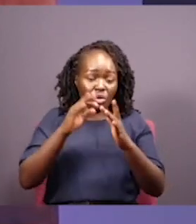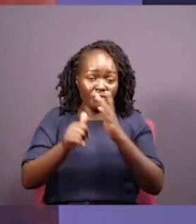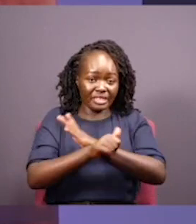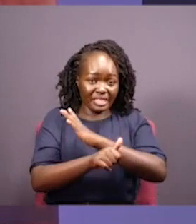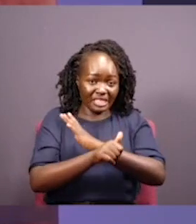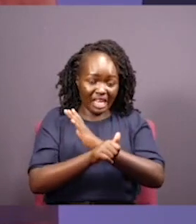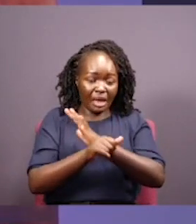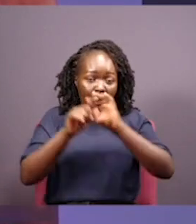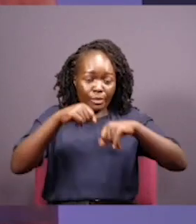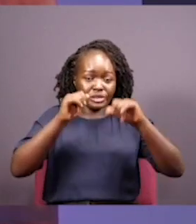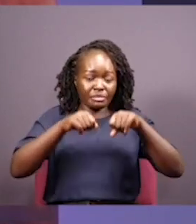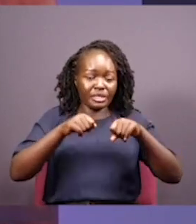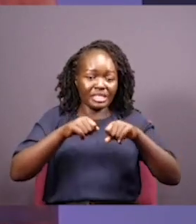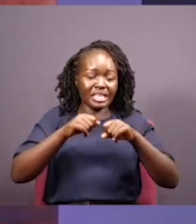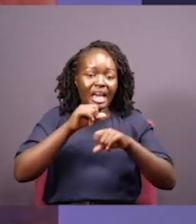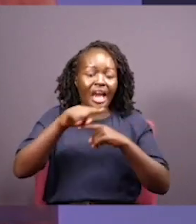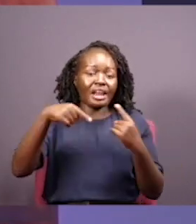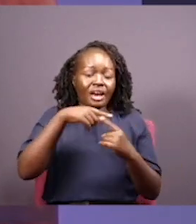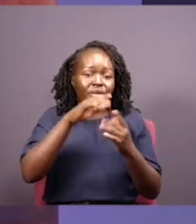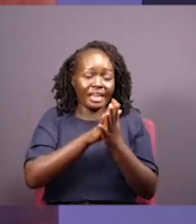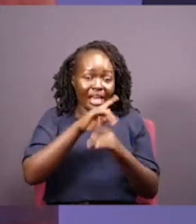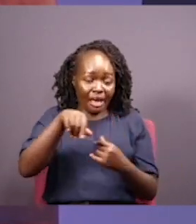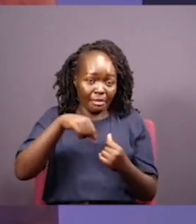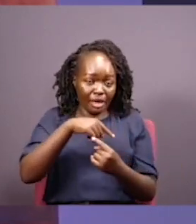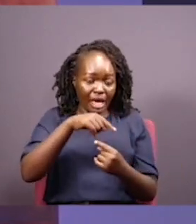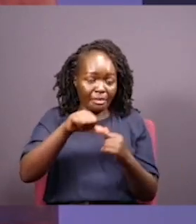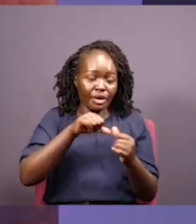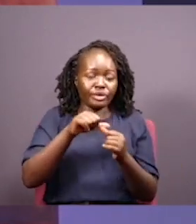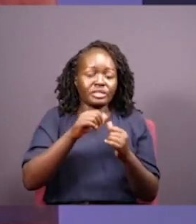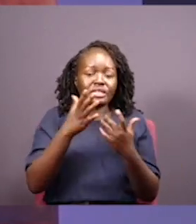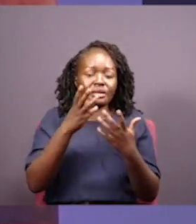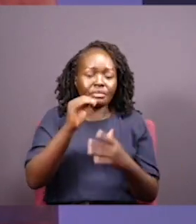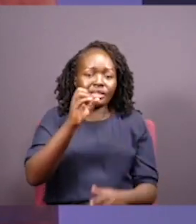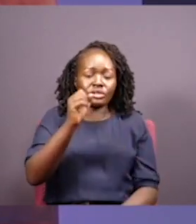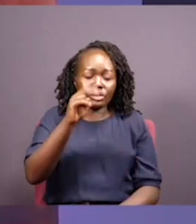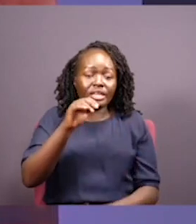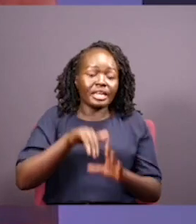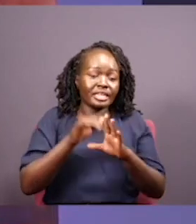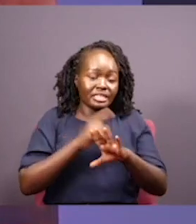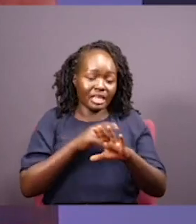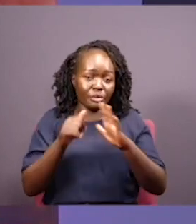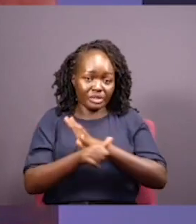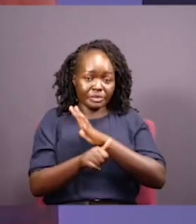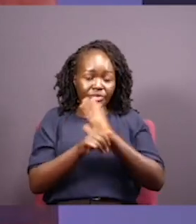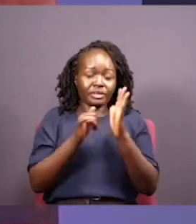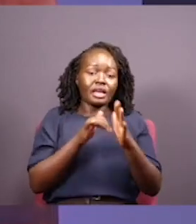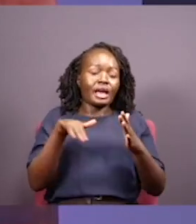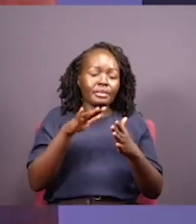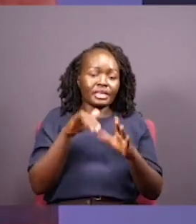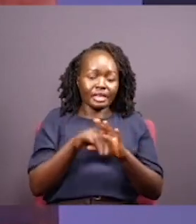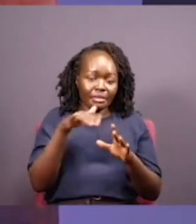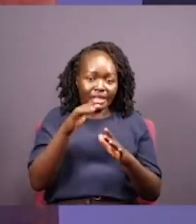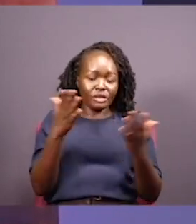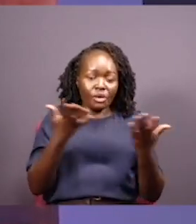possibly lurk around and about our mission field, in the midst of the dangers that are present in the places where we work,